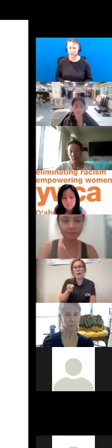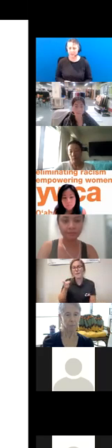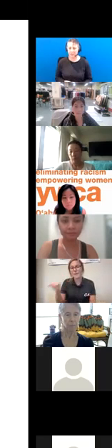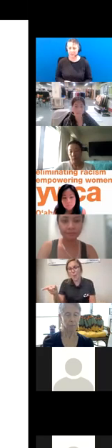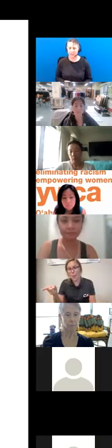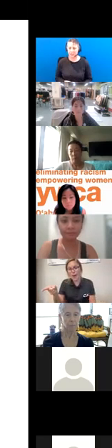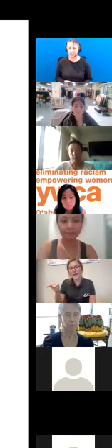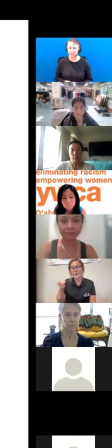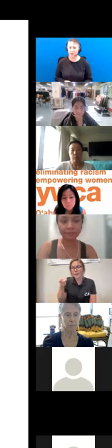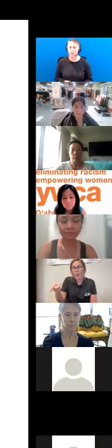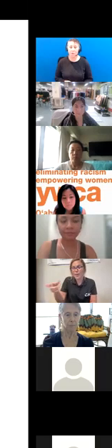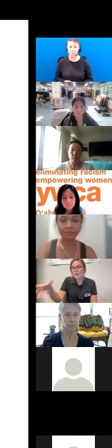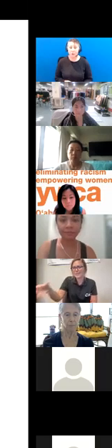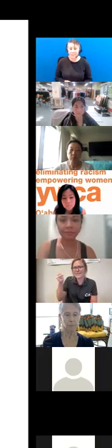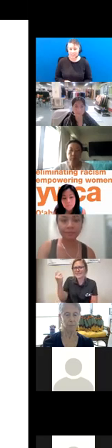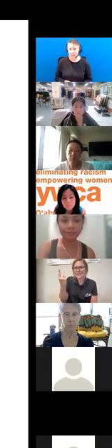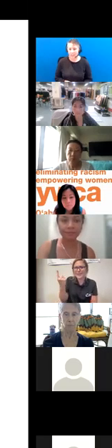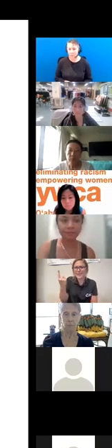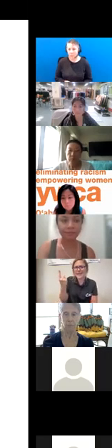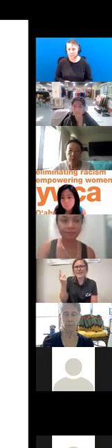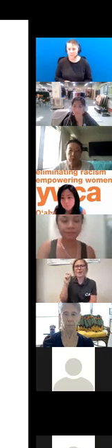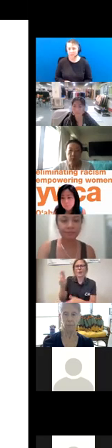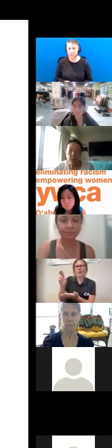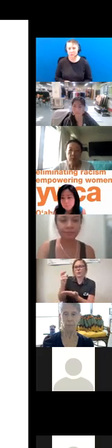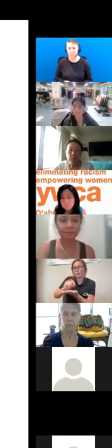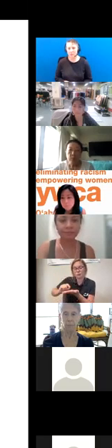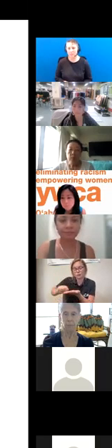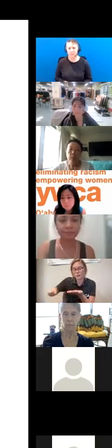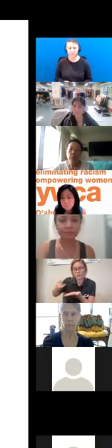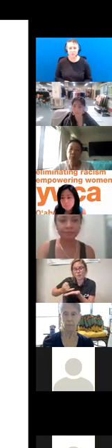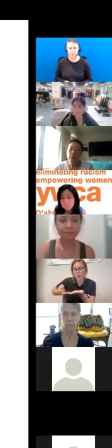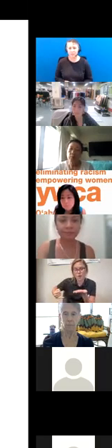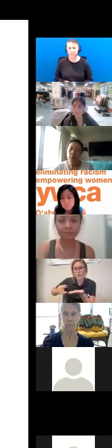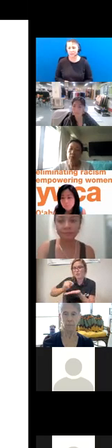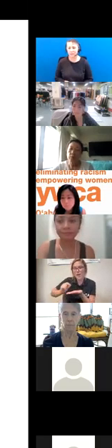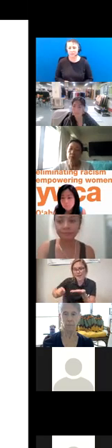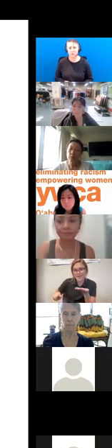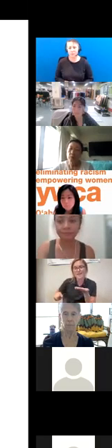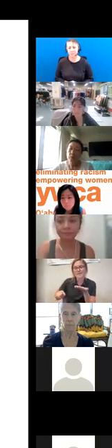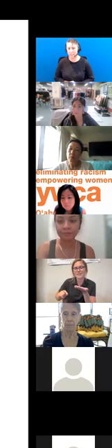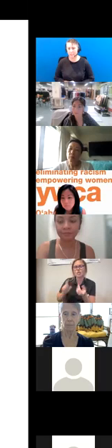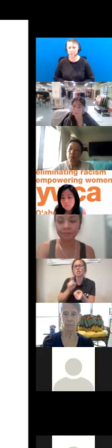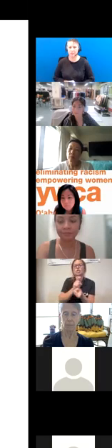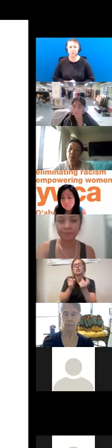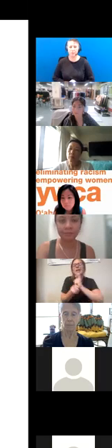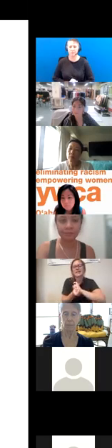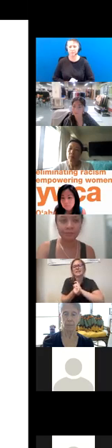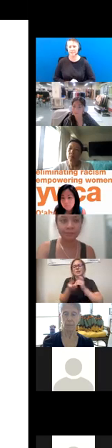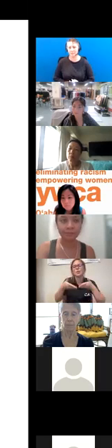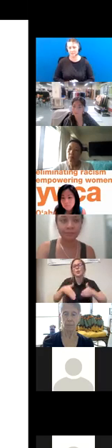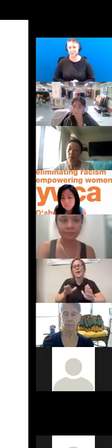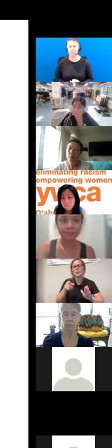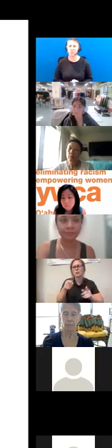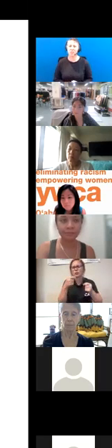you're explaining it, or pointing, add pointing, or get a visual thing, maybe draw a picture or